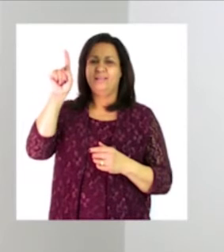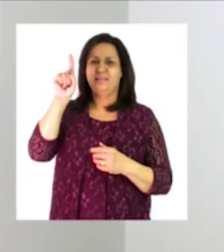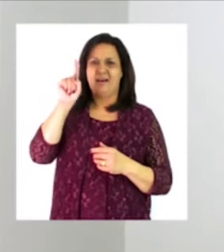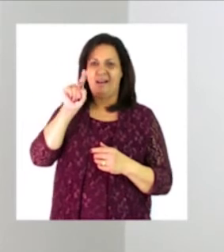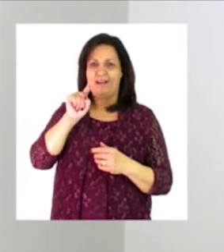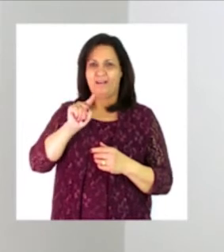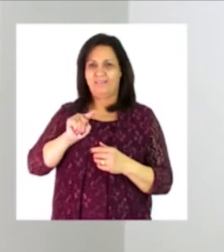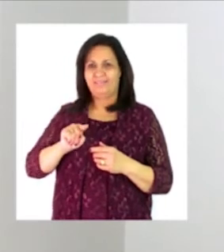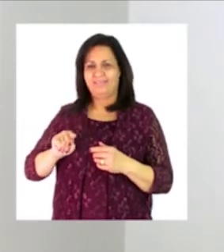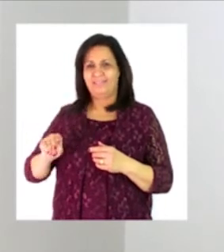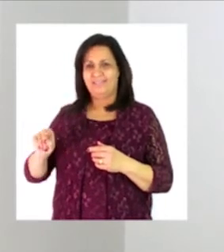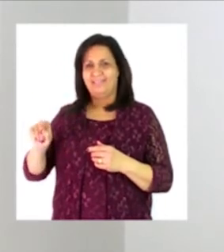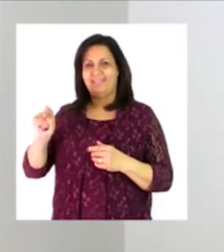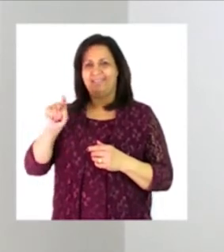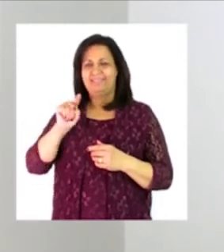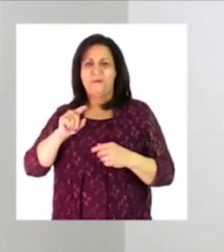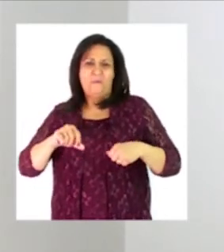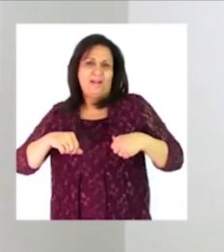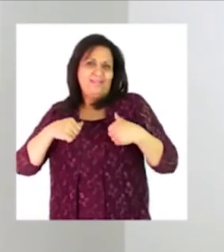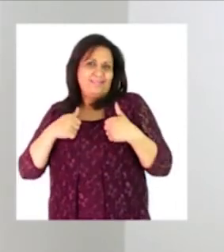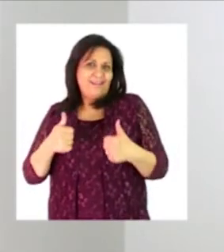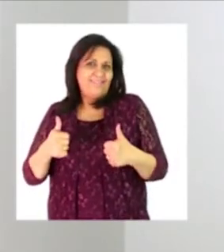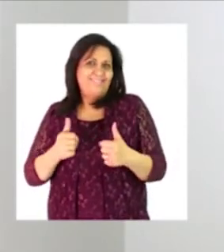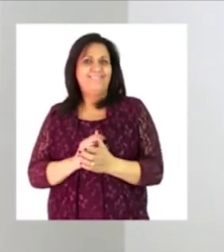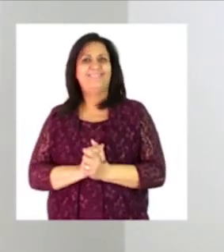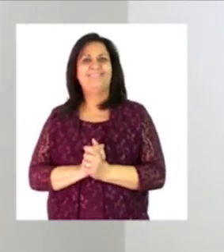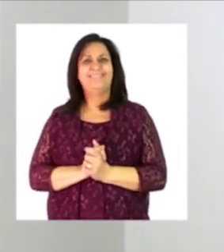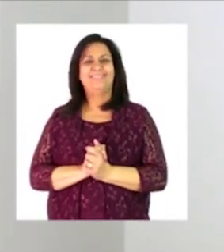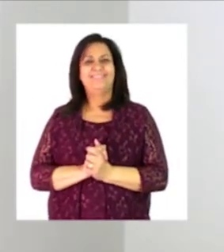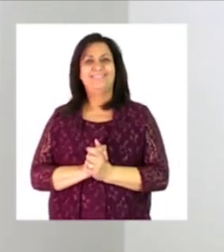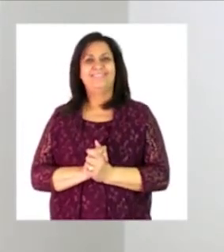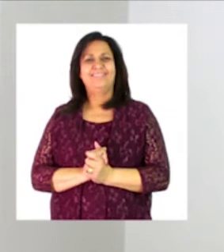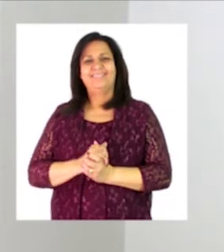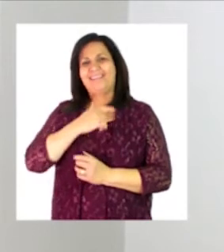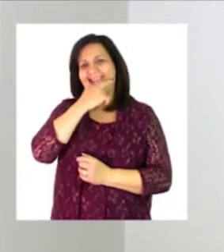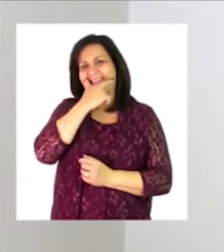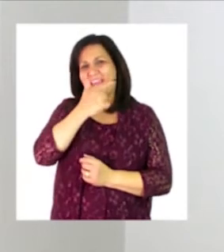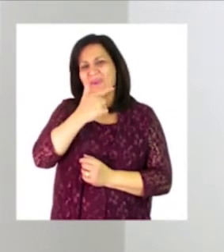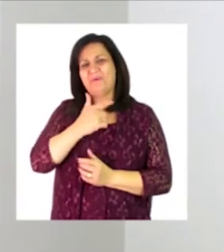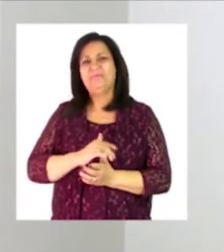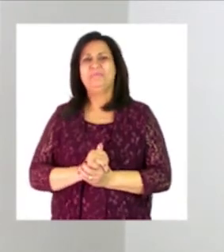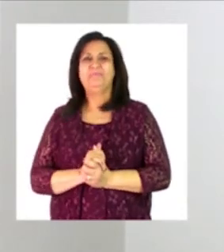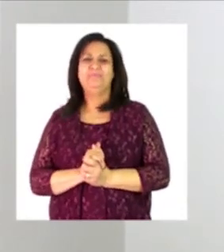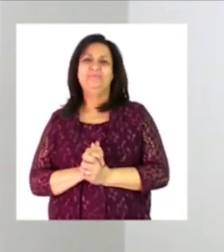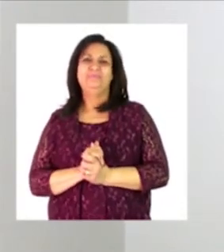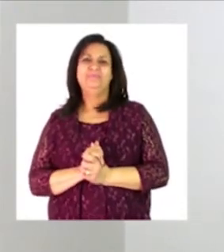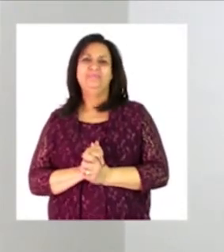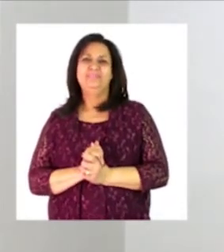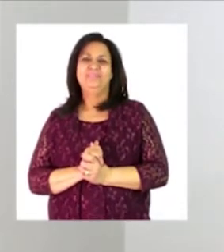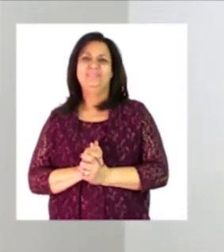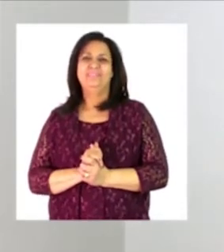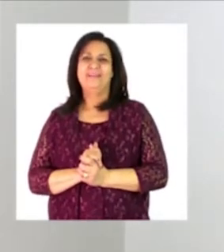Yes. Well done. Thank you very much. Well done.